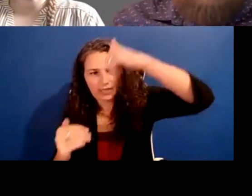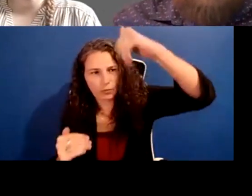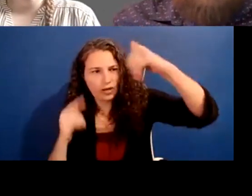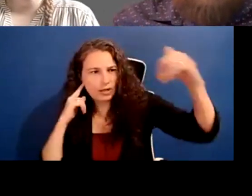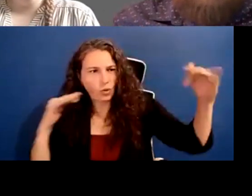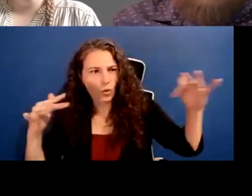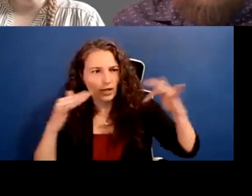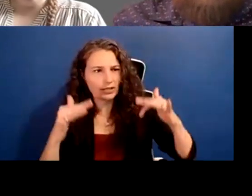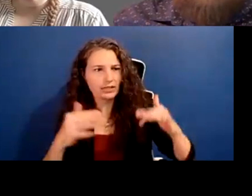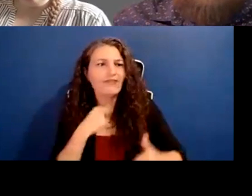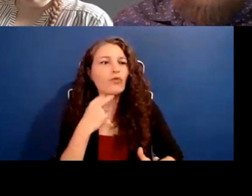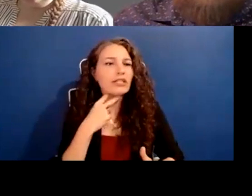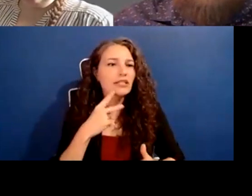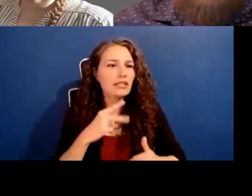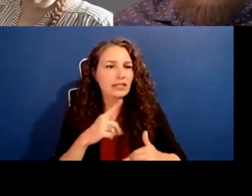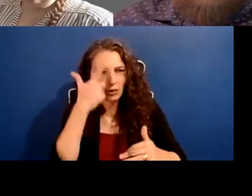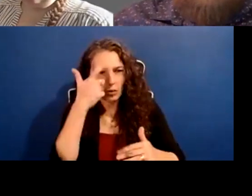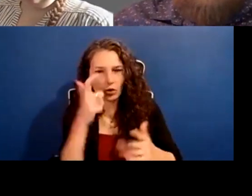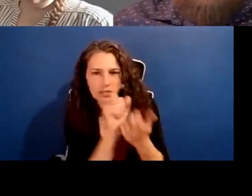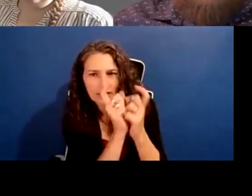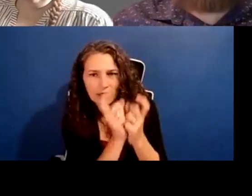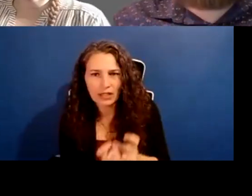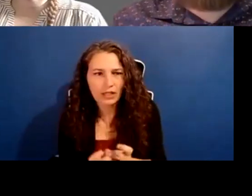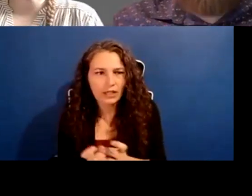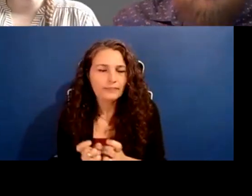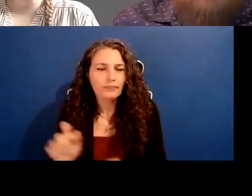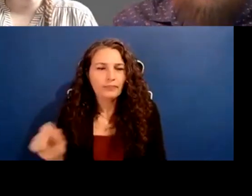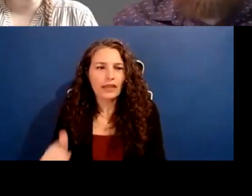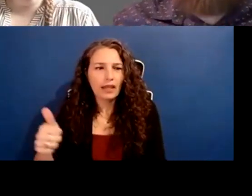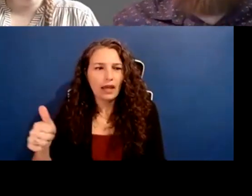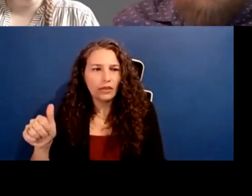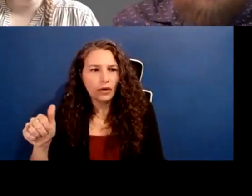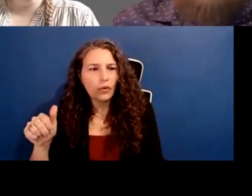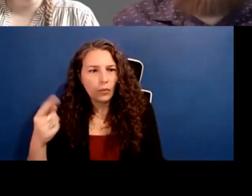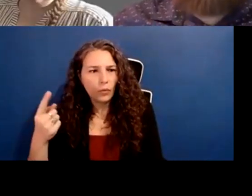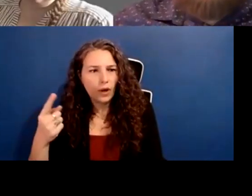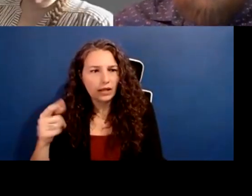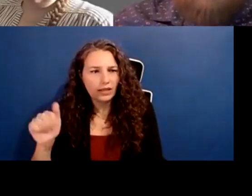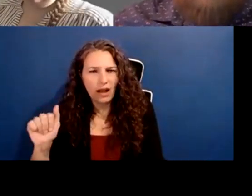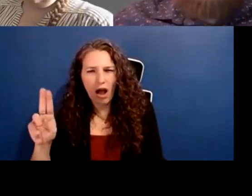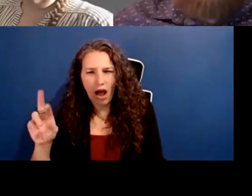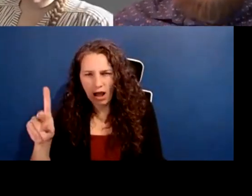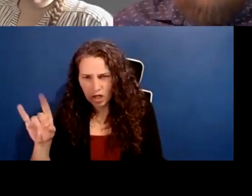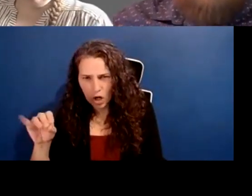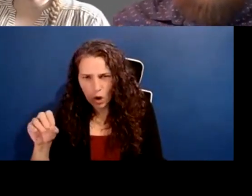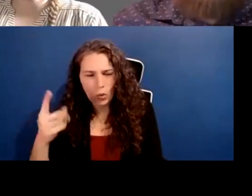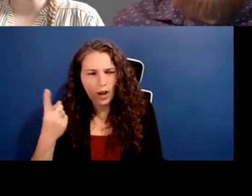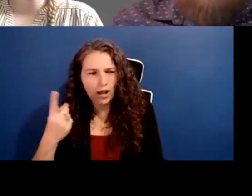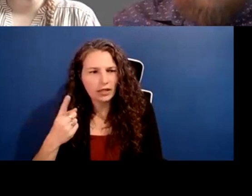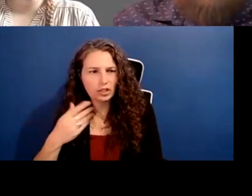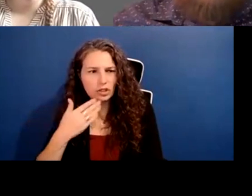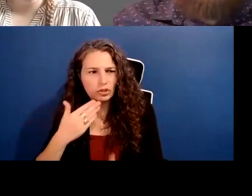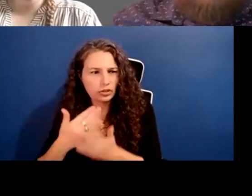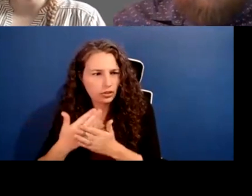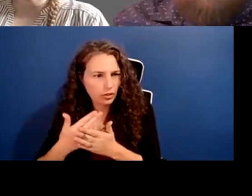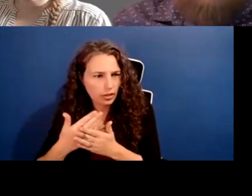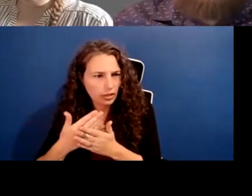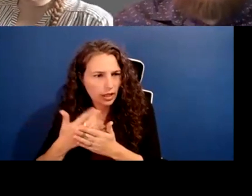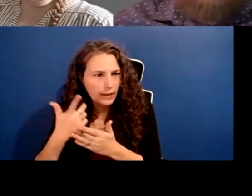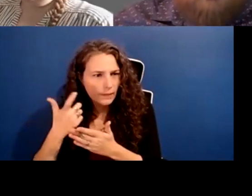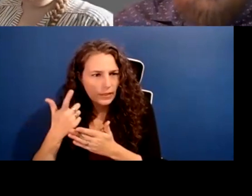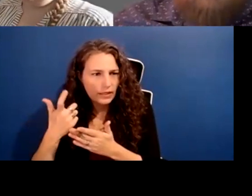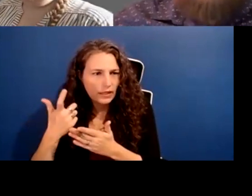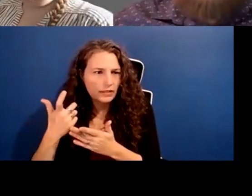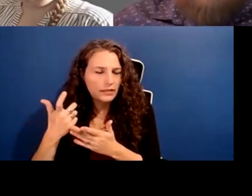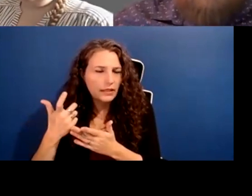Audio Hijack recently added an auto transcribe feature as well, which is a great way to get started on having a transcript for your podcast,